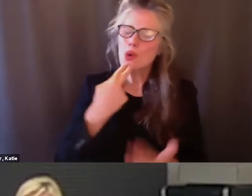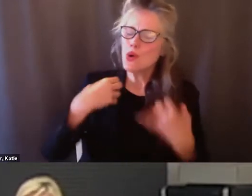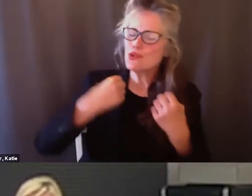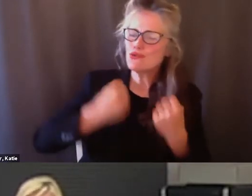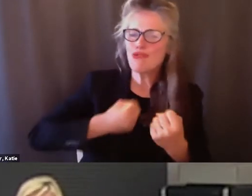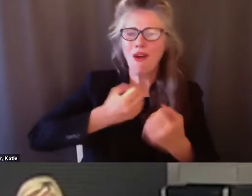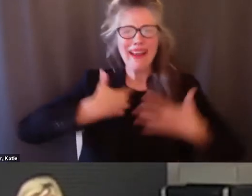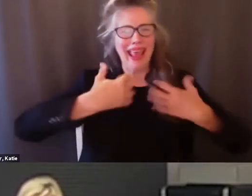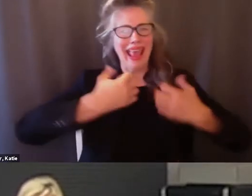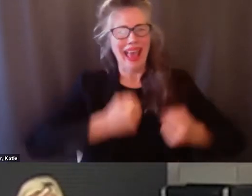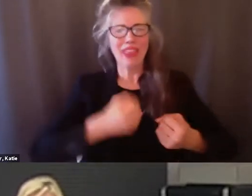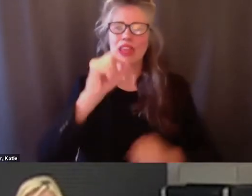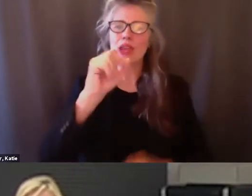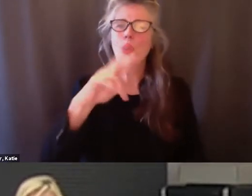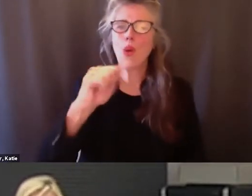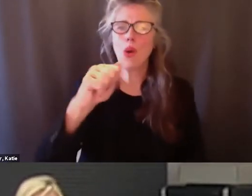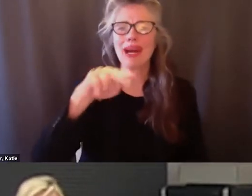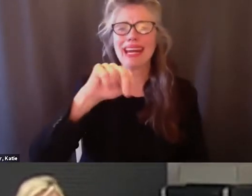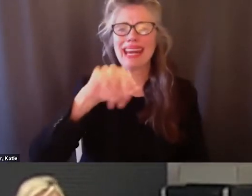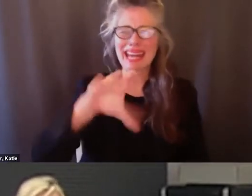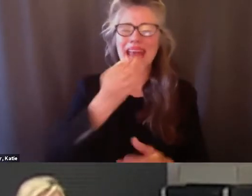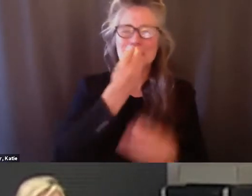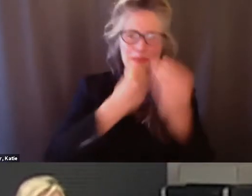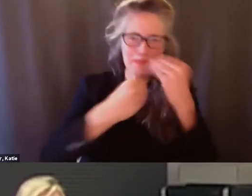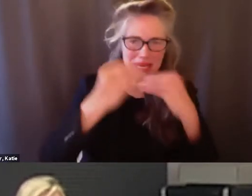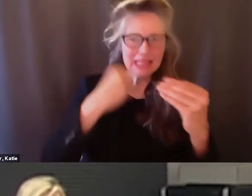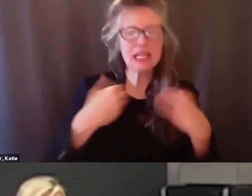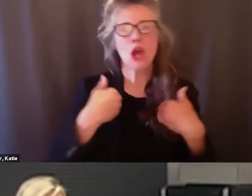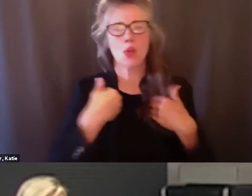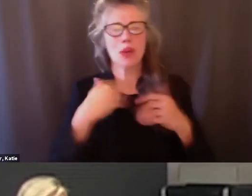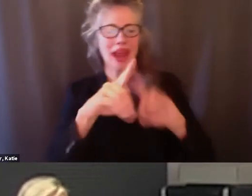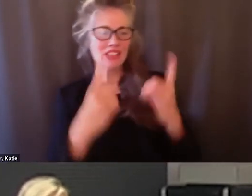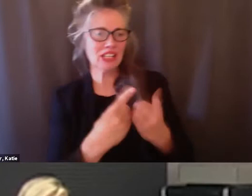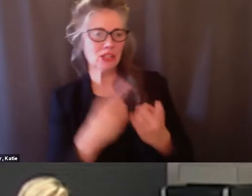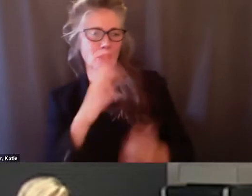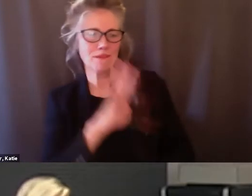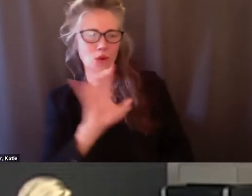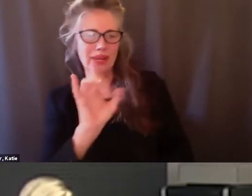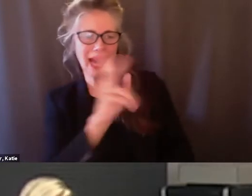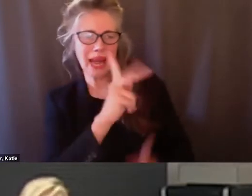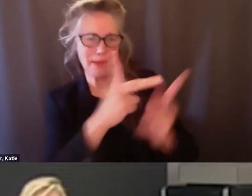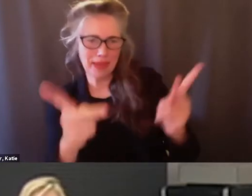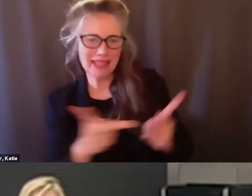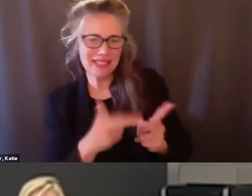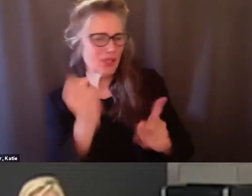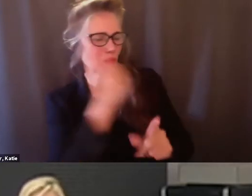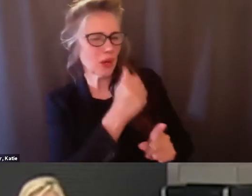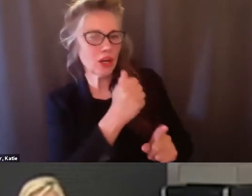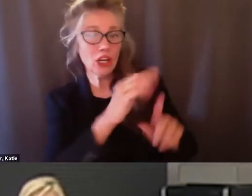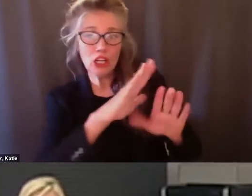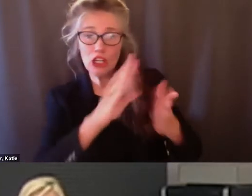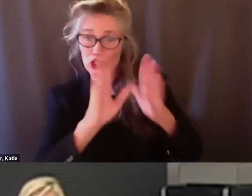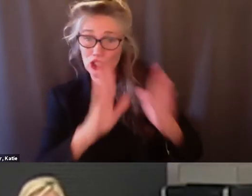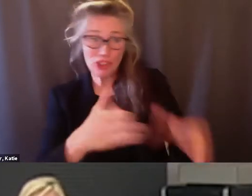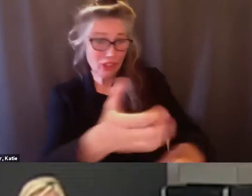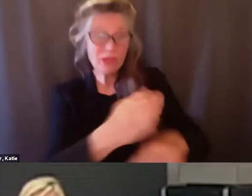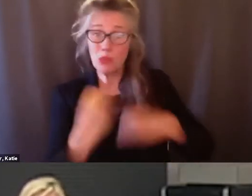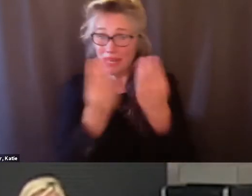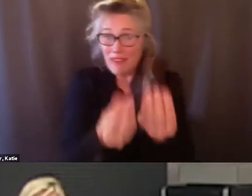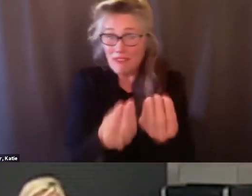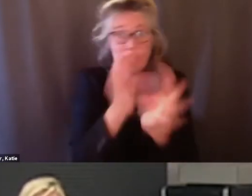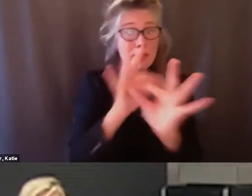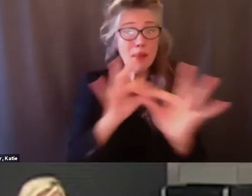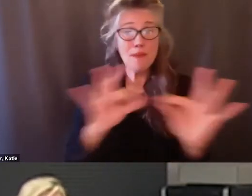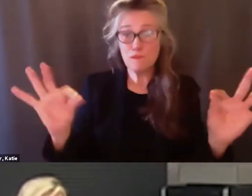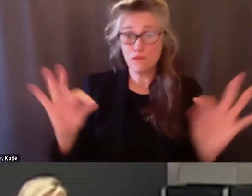staple of our district. There's actually 48 places throughout the county where any child can get a free meal, no questions asked. And it's really a